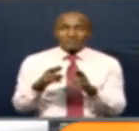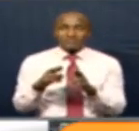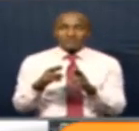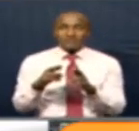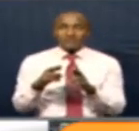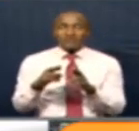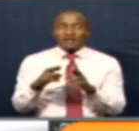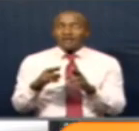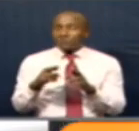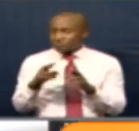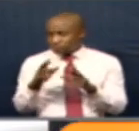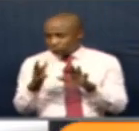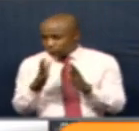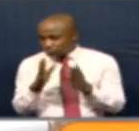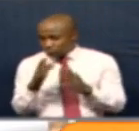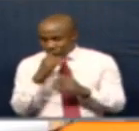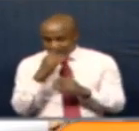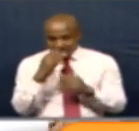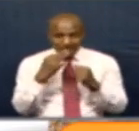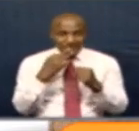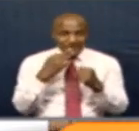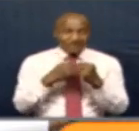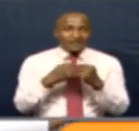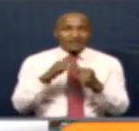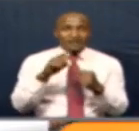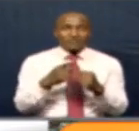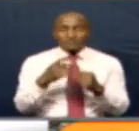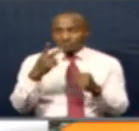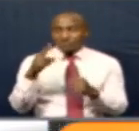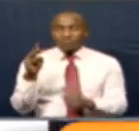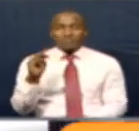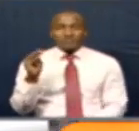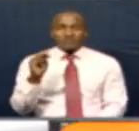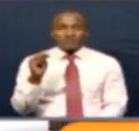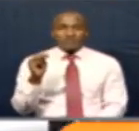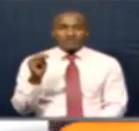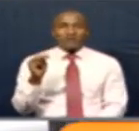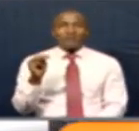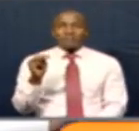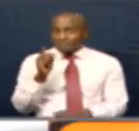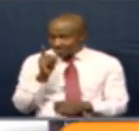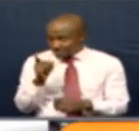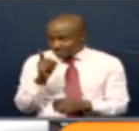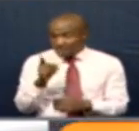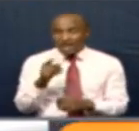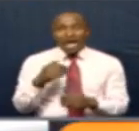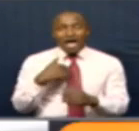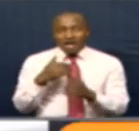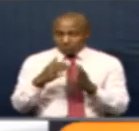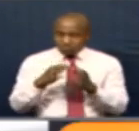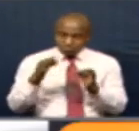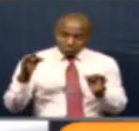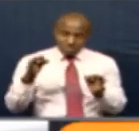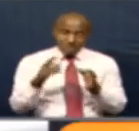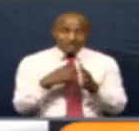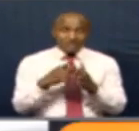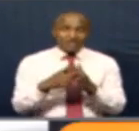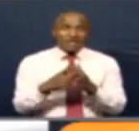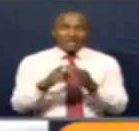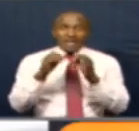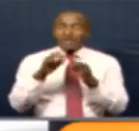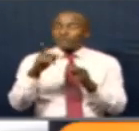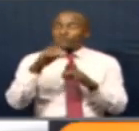and they range between 800,000 to 2 million. So there's quite a bit of a range. And then if you're